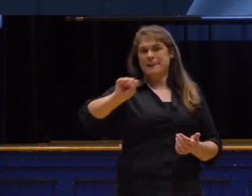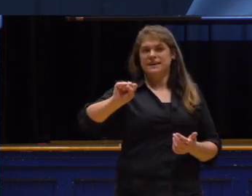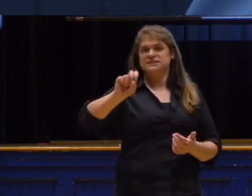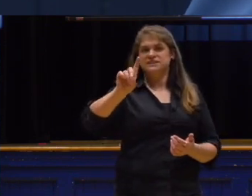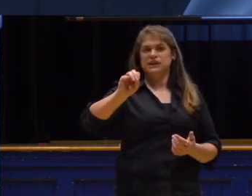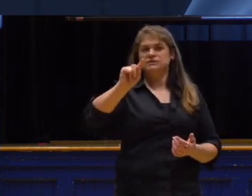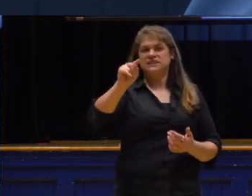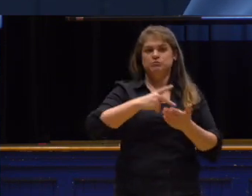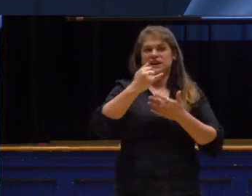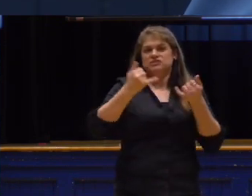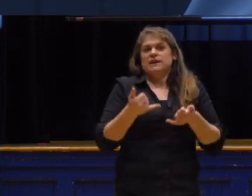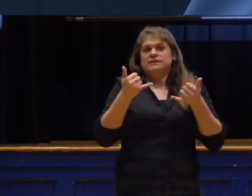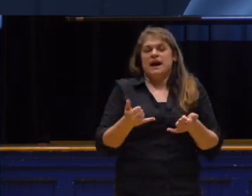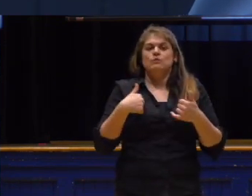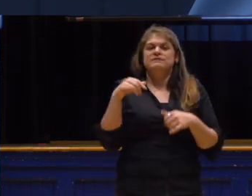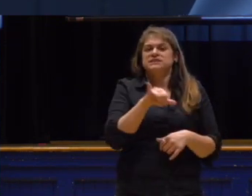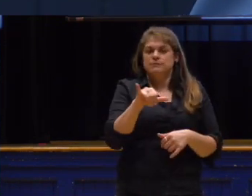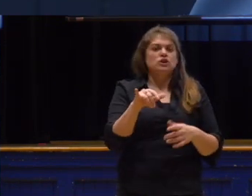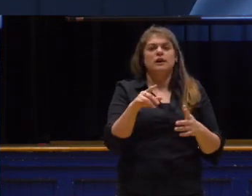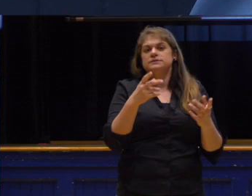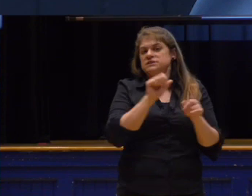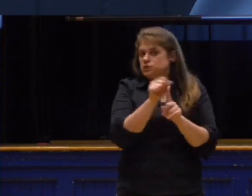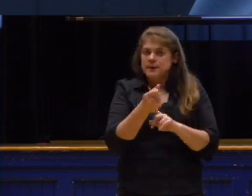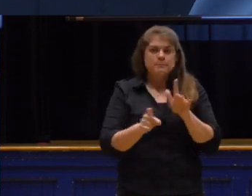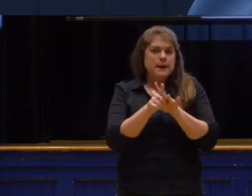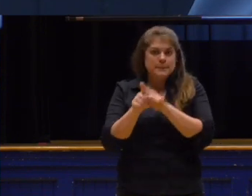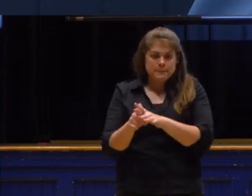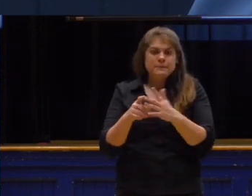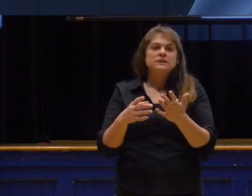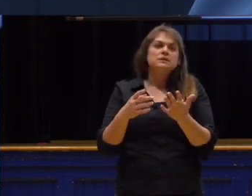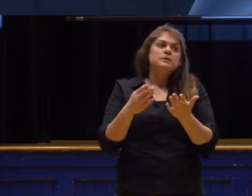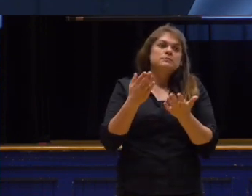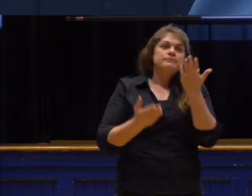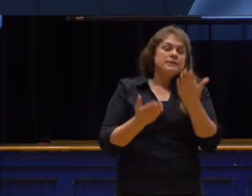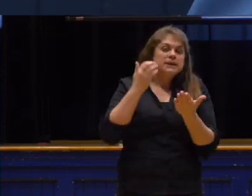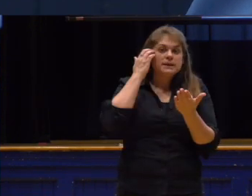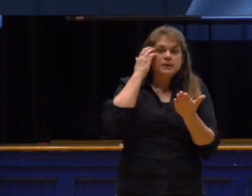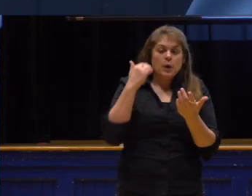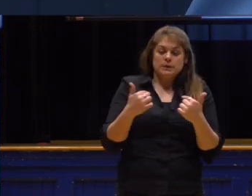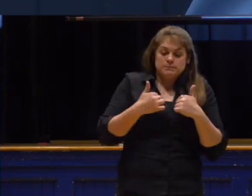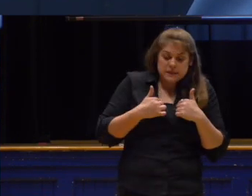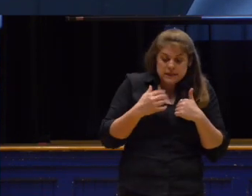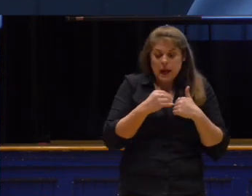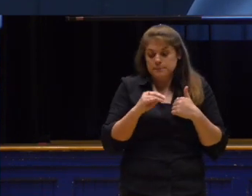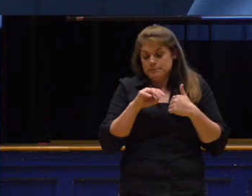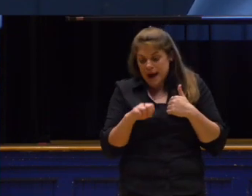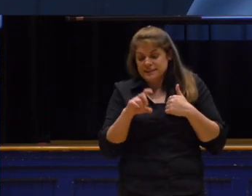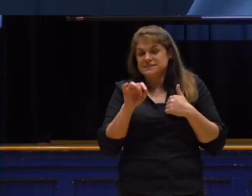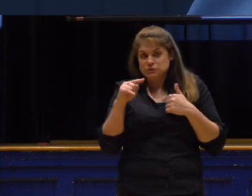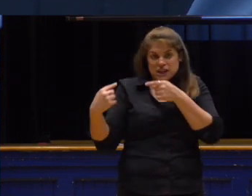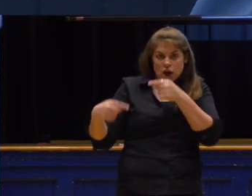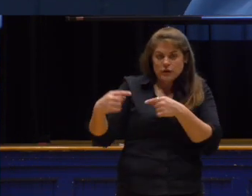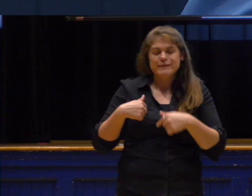MassDOT projects going on right now, and we had similar sort of things that go on. In some cases, it may be me and